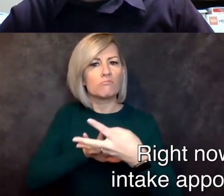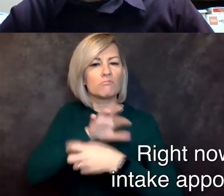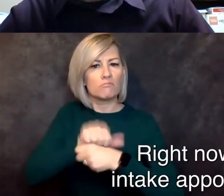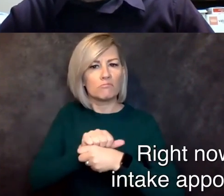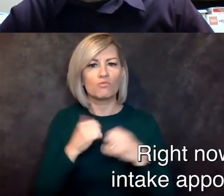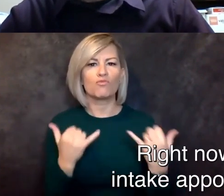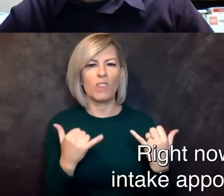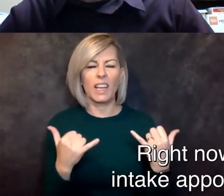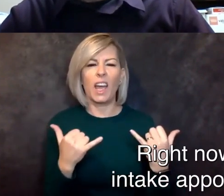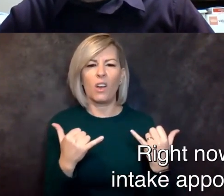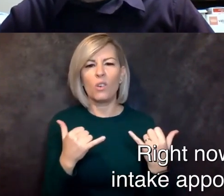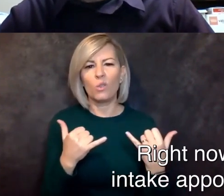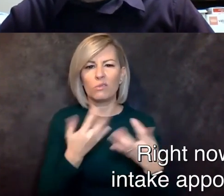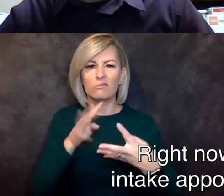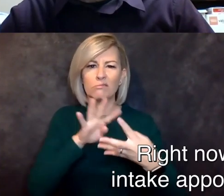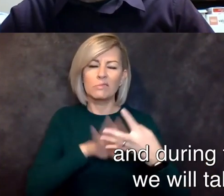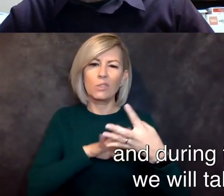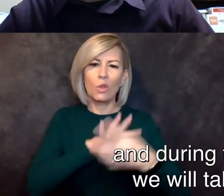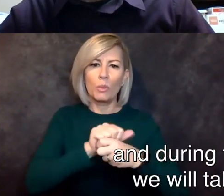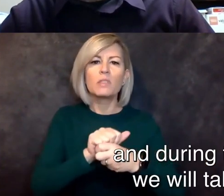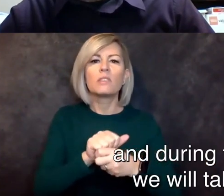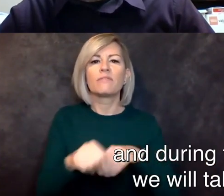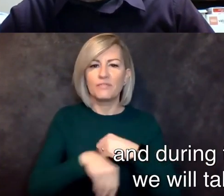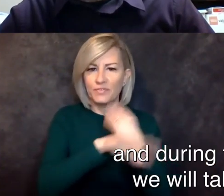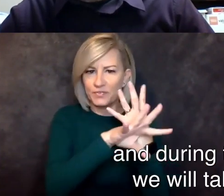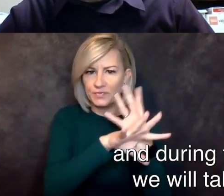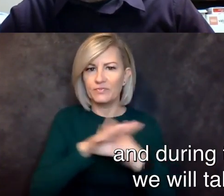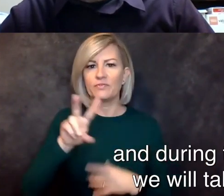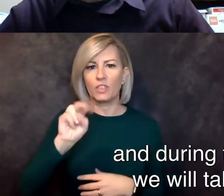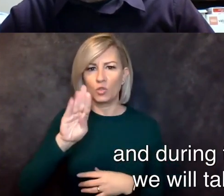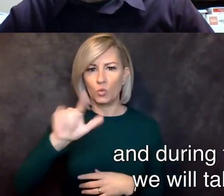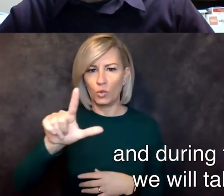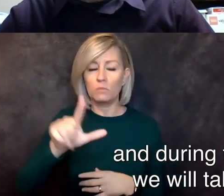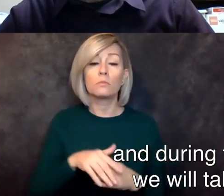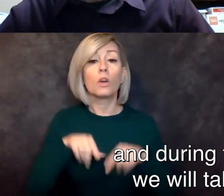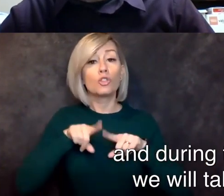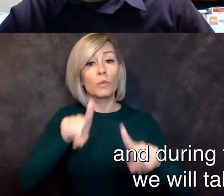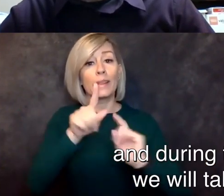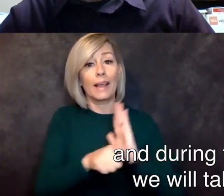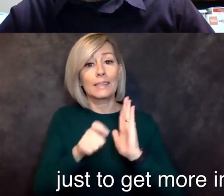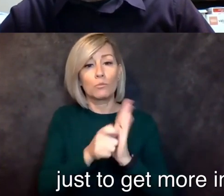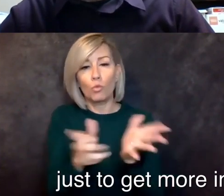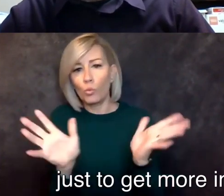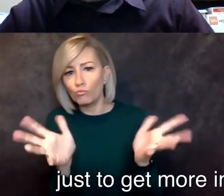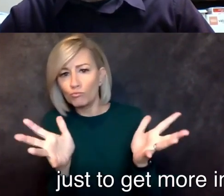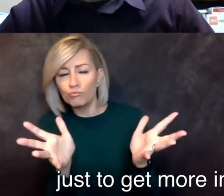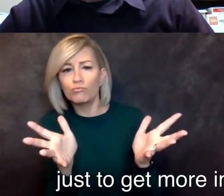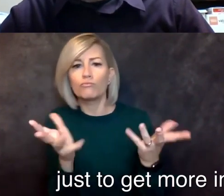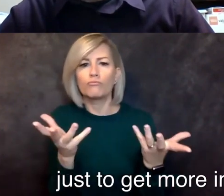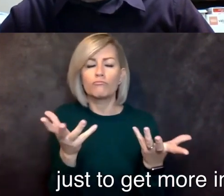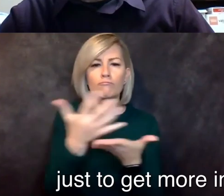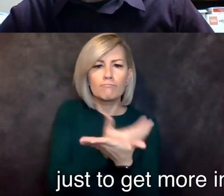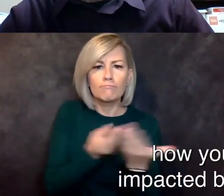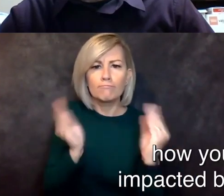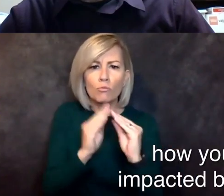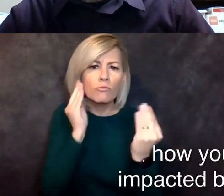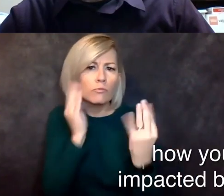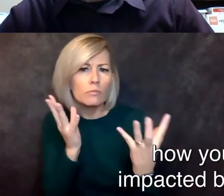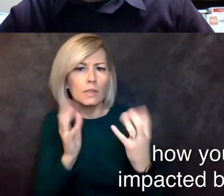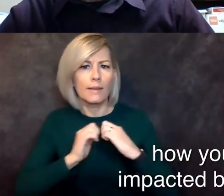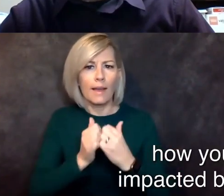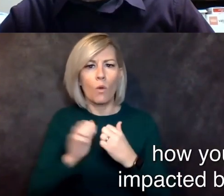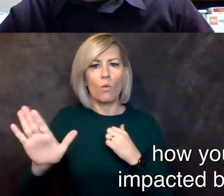we're having intake appointments virtually. And during that appointment, we will talk with you and just get more information and find out how